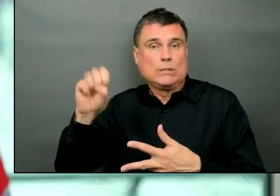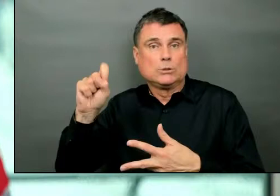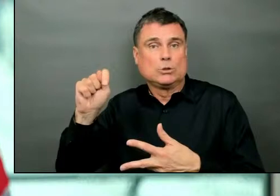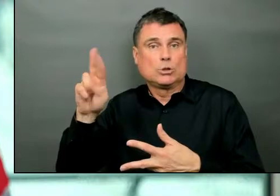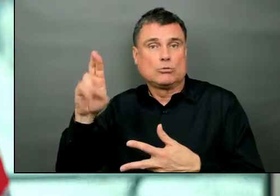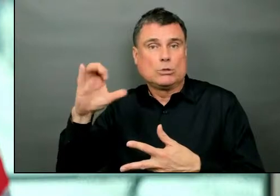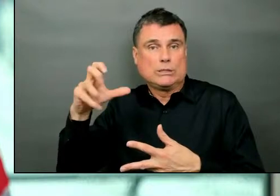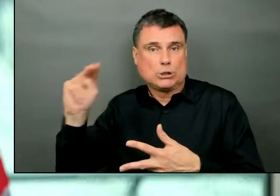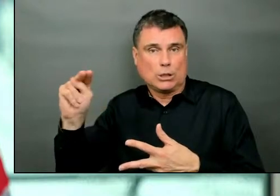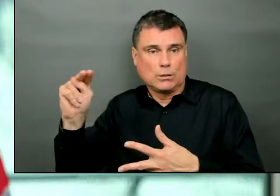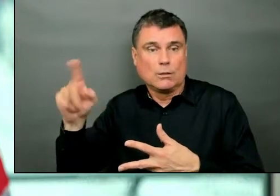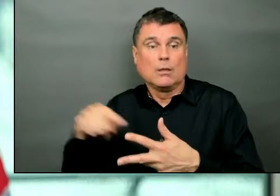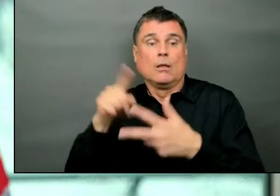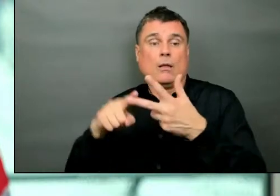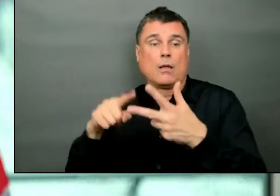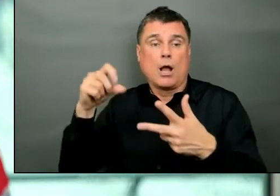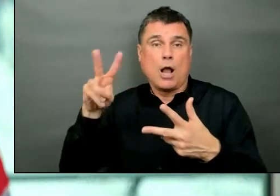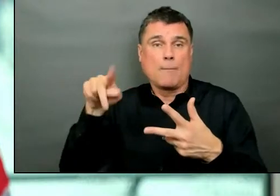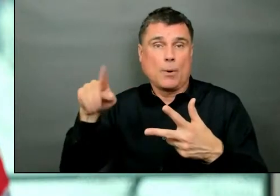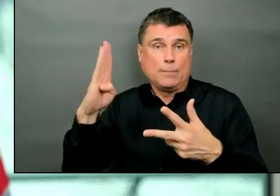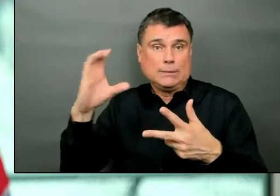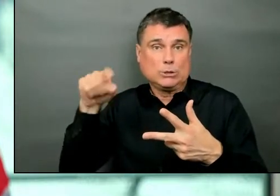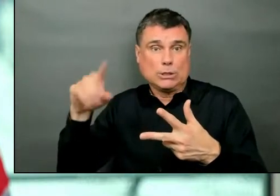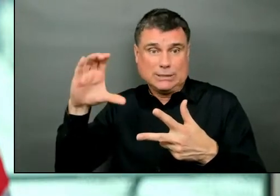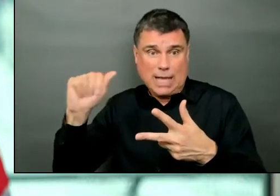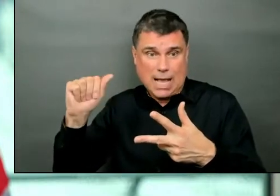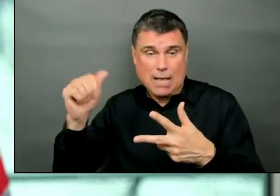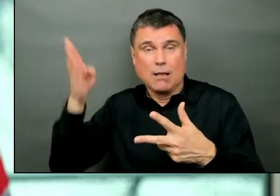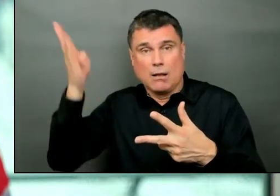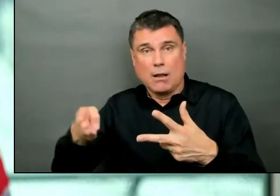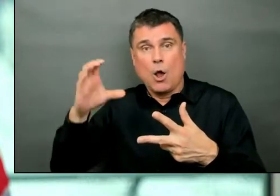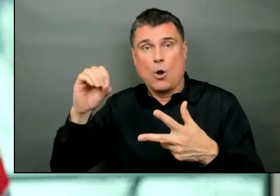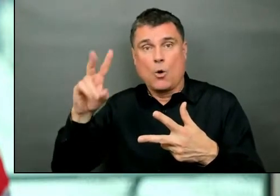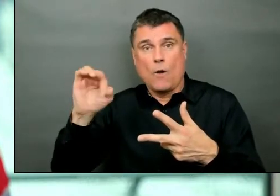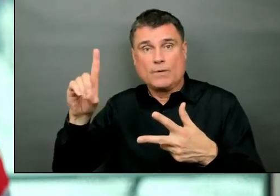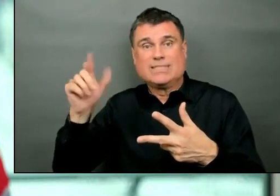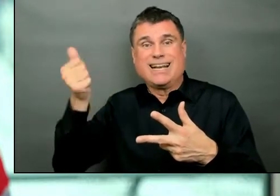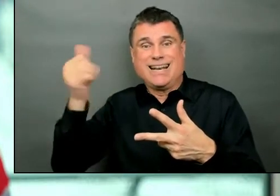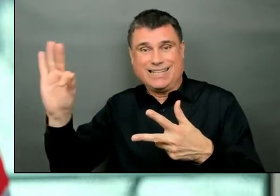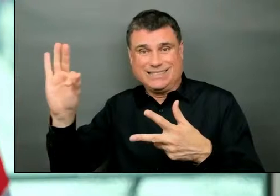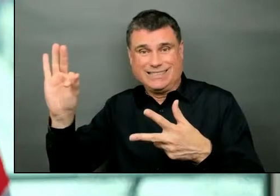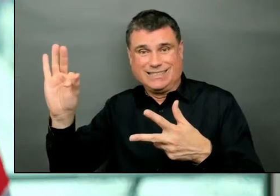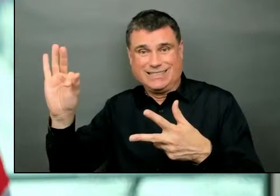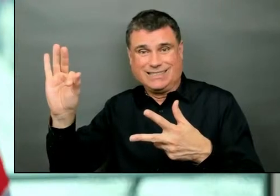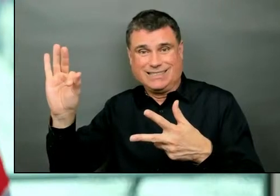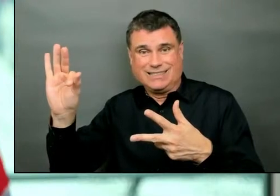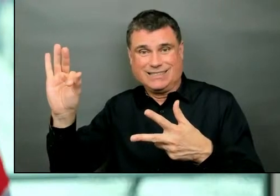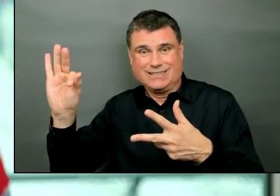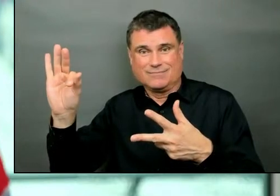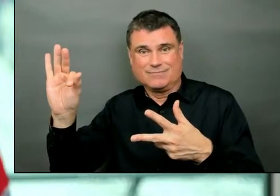gov.bc.ca/COVID restrictions. And for information about the province's orders and pandemic supports, visit